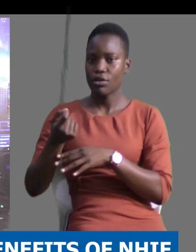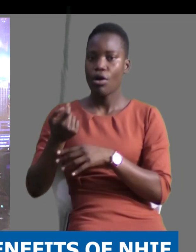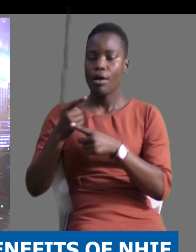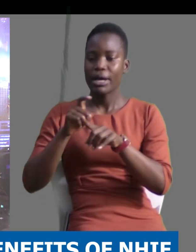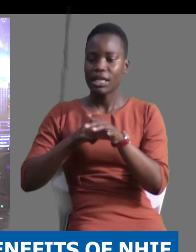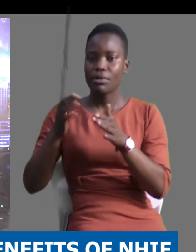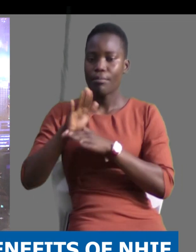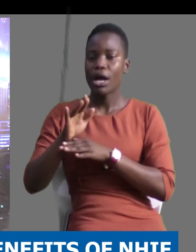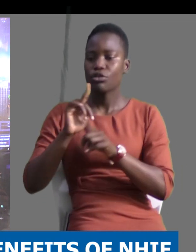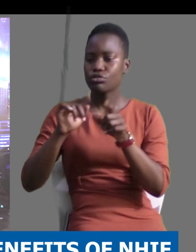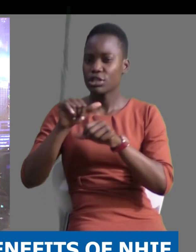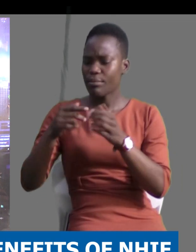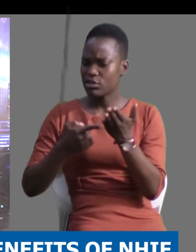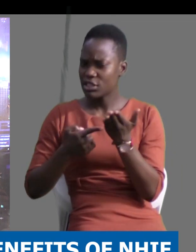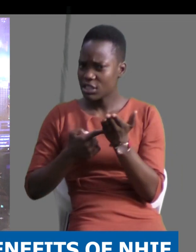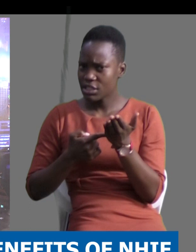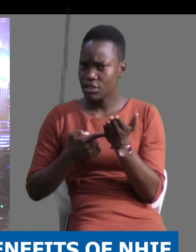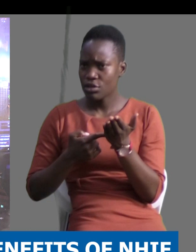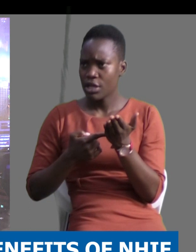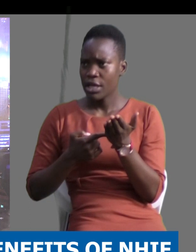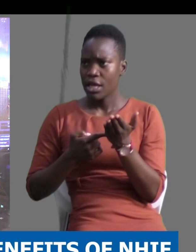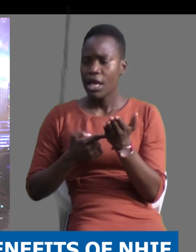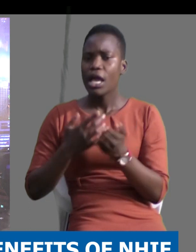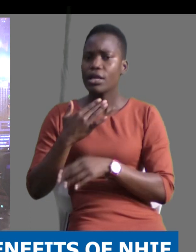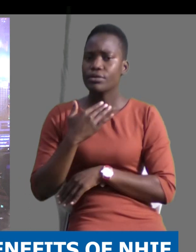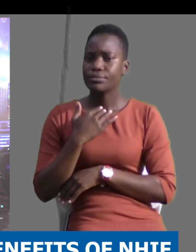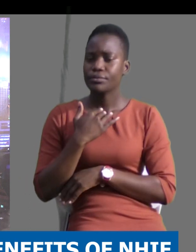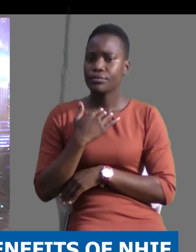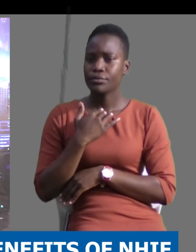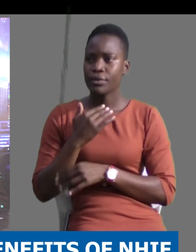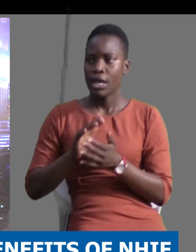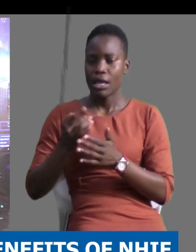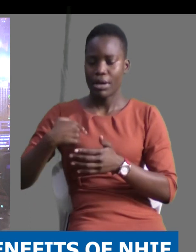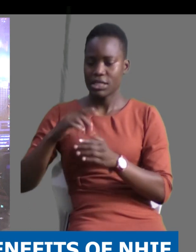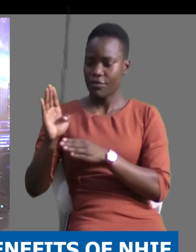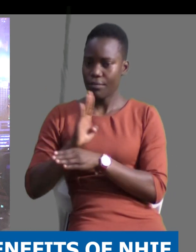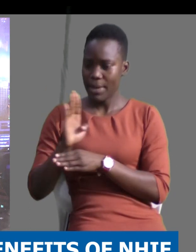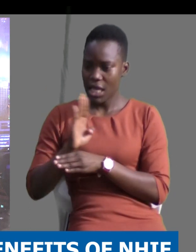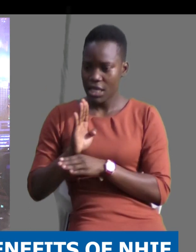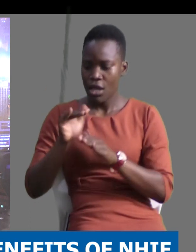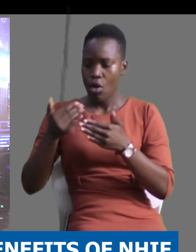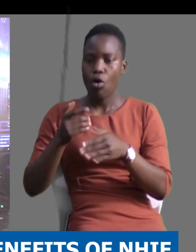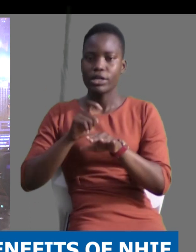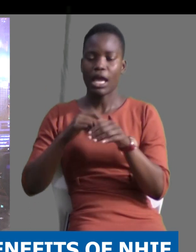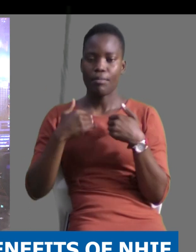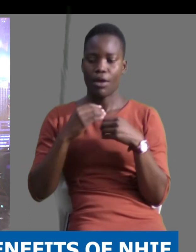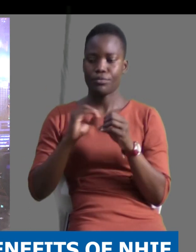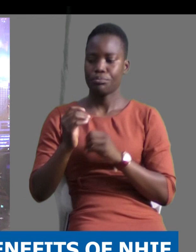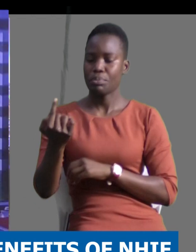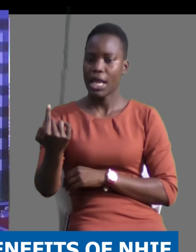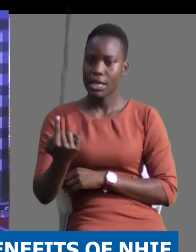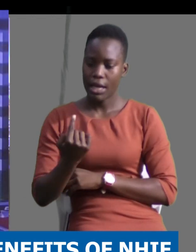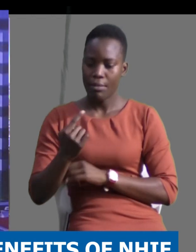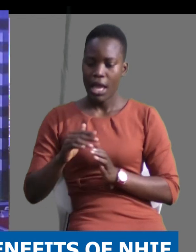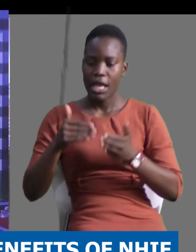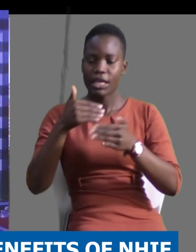we come back, you spoke about digitization, and probably I do not want to, or I might be busy, or I might be short of